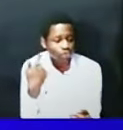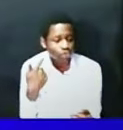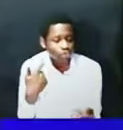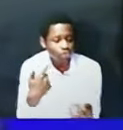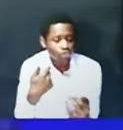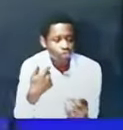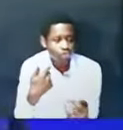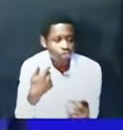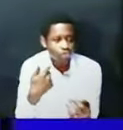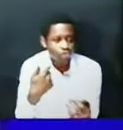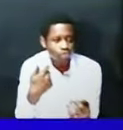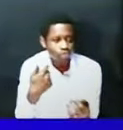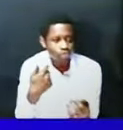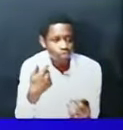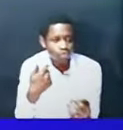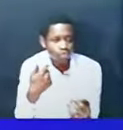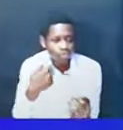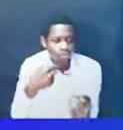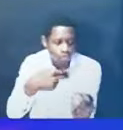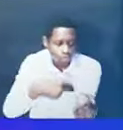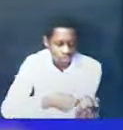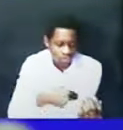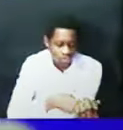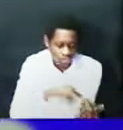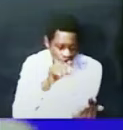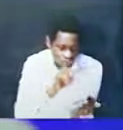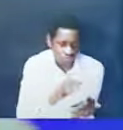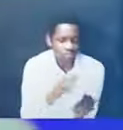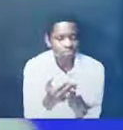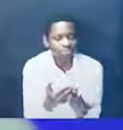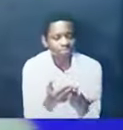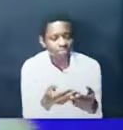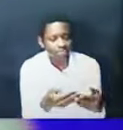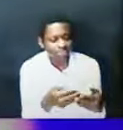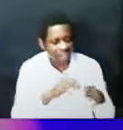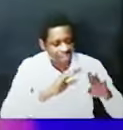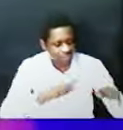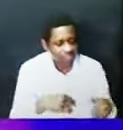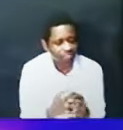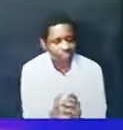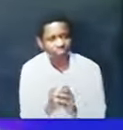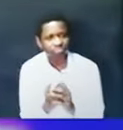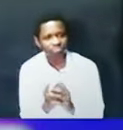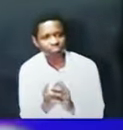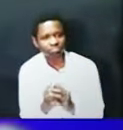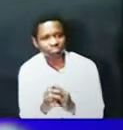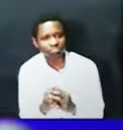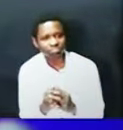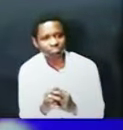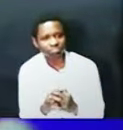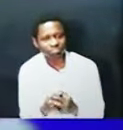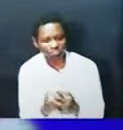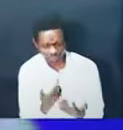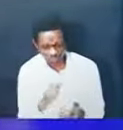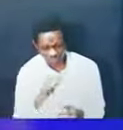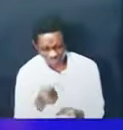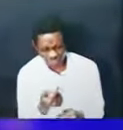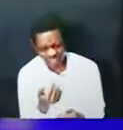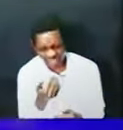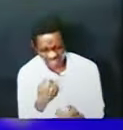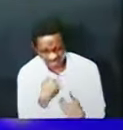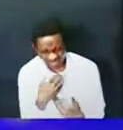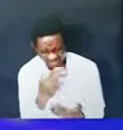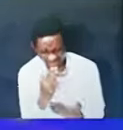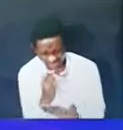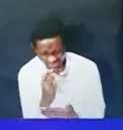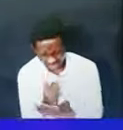dakem. Now, I think the full stop should have been here, but something. I mean, there was some continuation. Na ayem